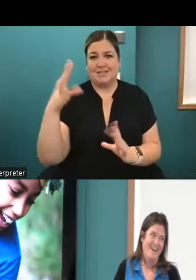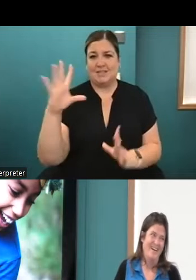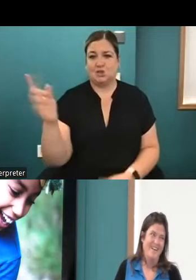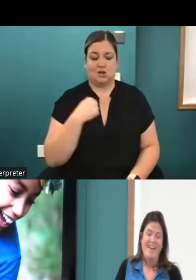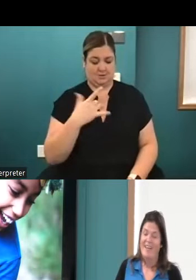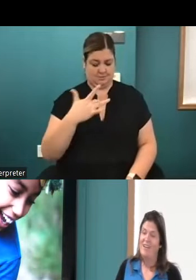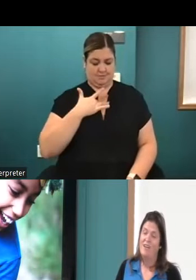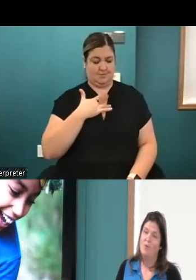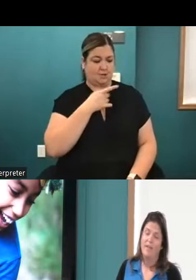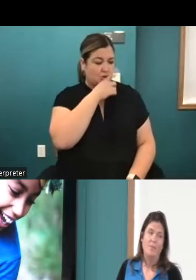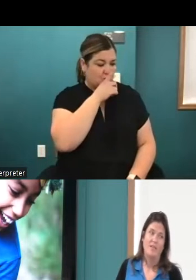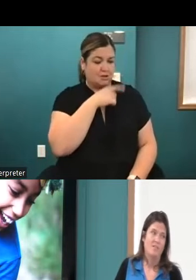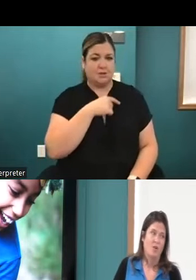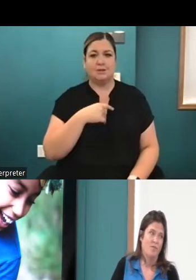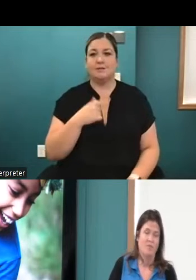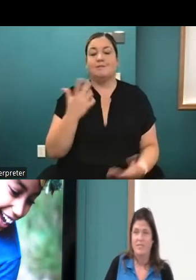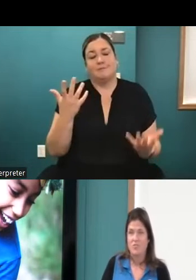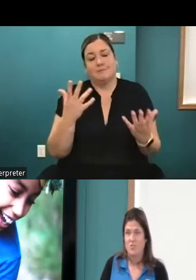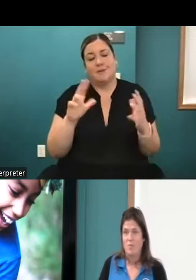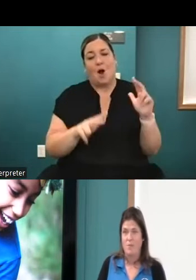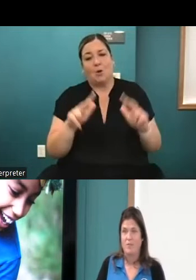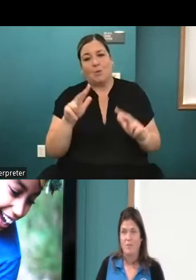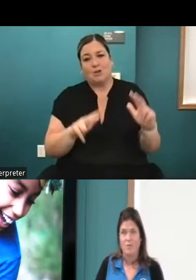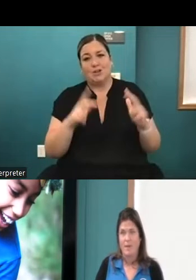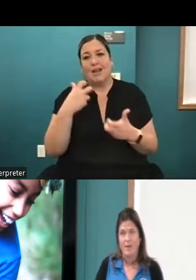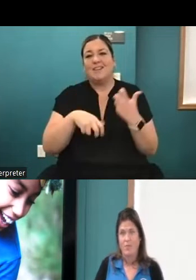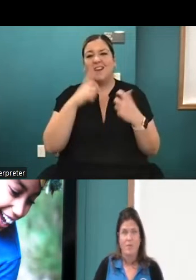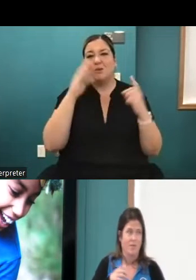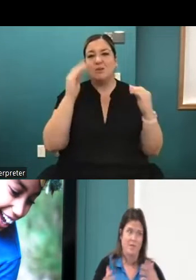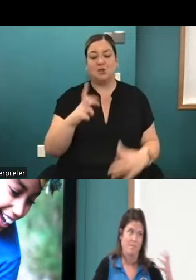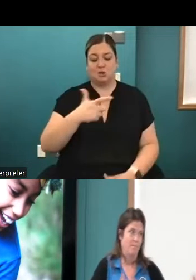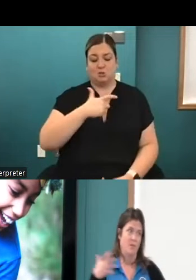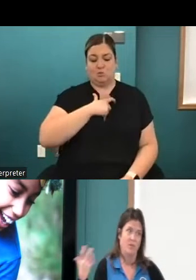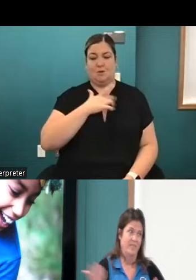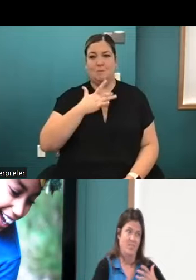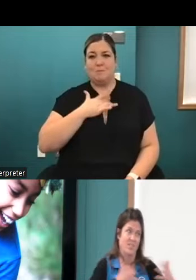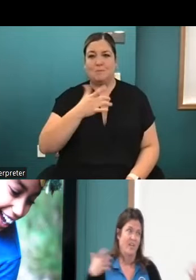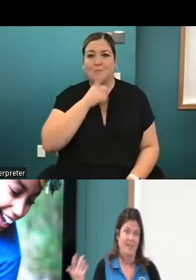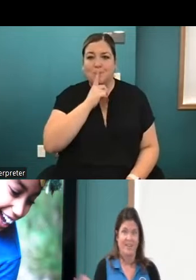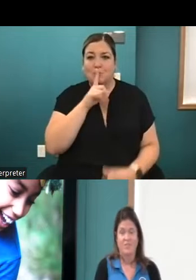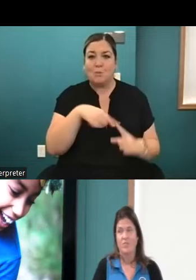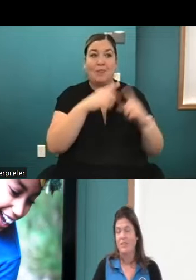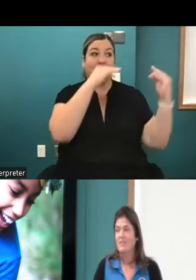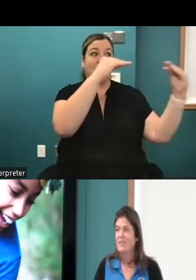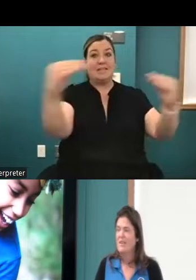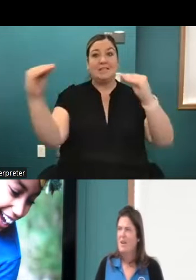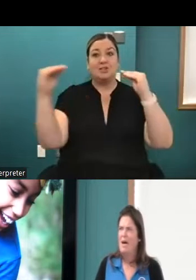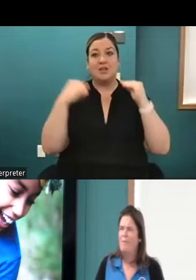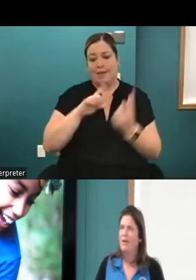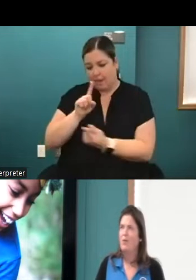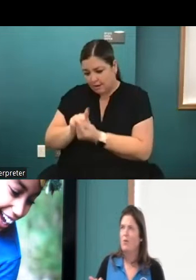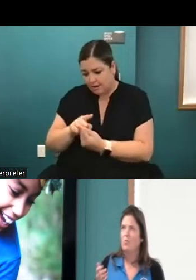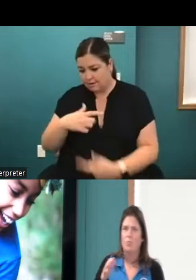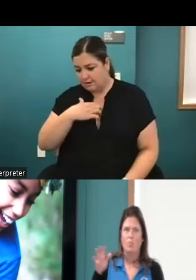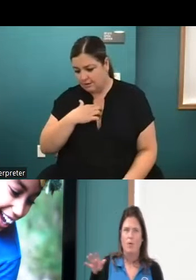you. And really, I mean, it is hard for teachers to remember to mute that mic when they're in the middle of teaching a giant class of students.